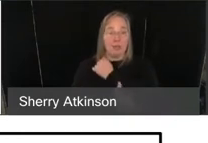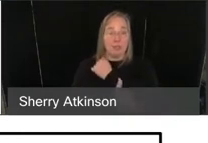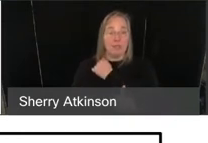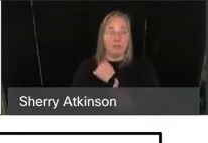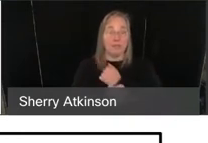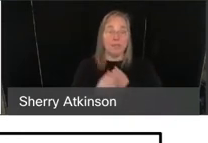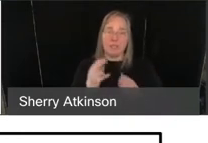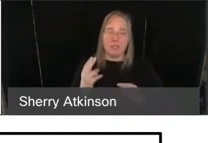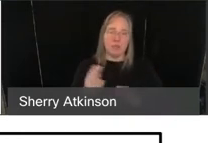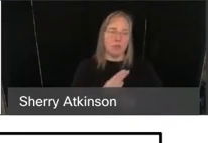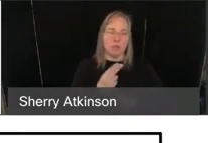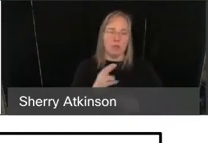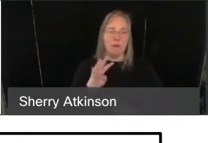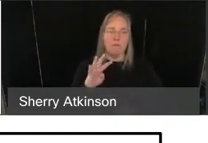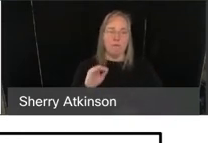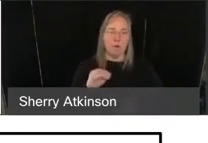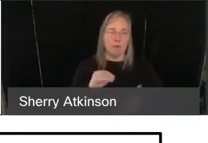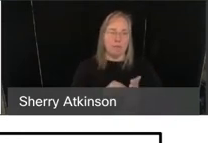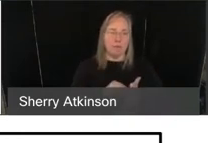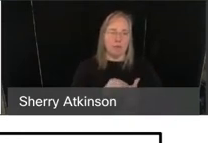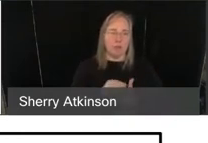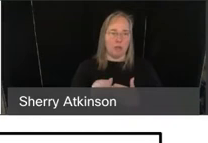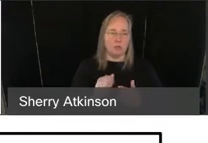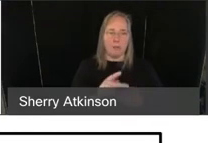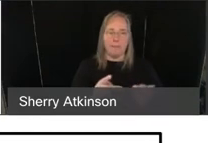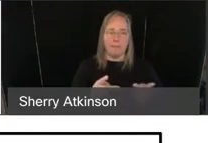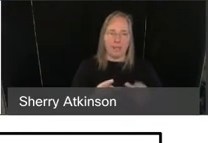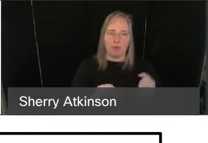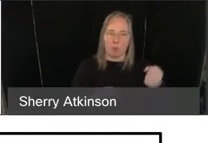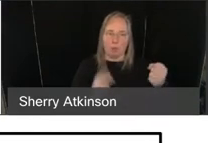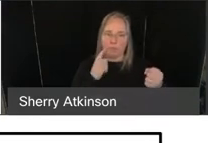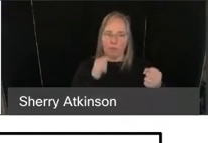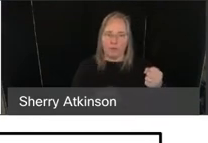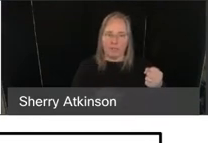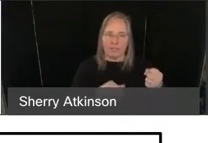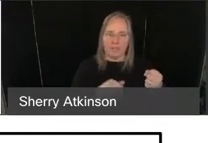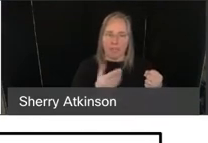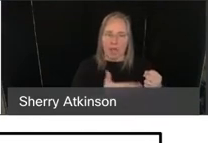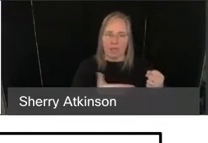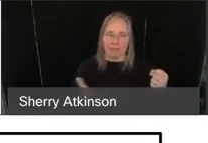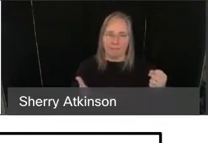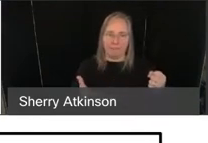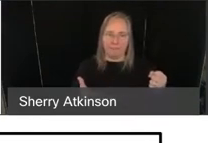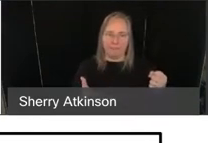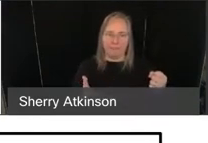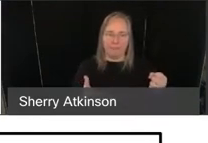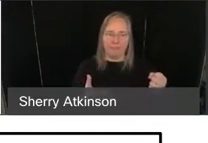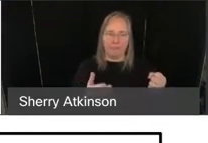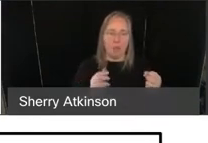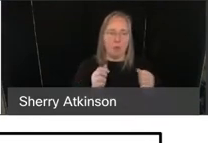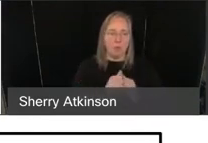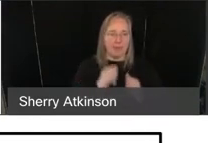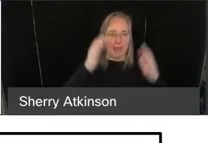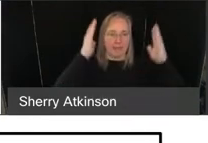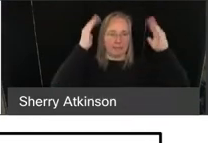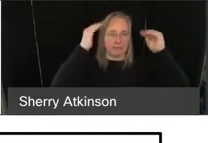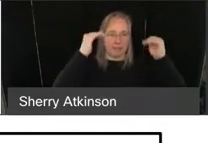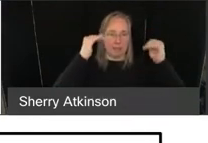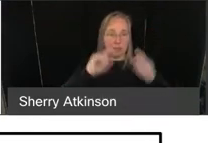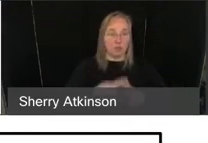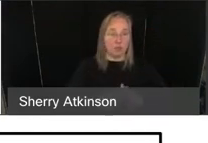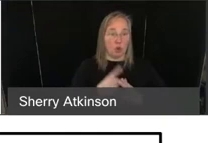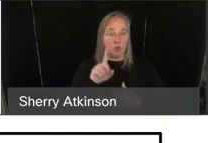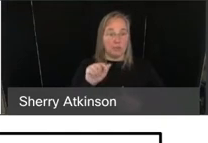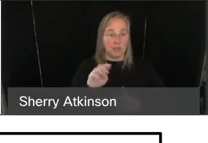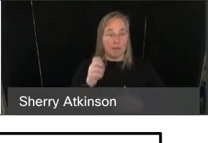is utilizing a $40 million placeholder for this item. This with an expected start date for